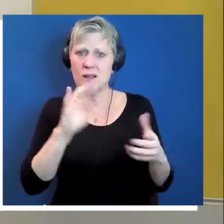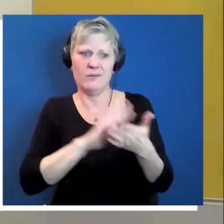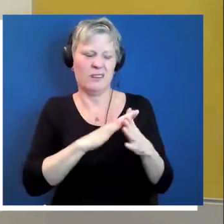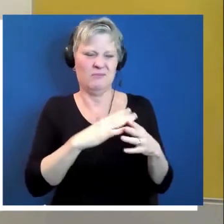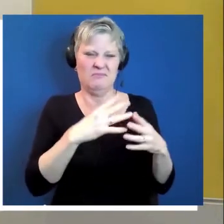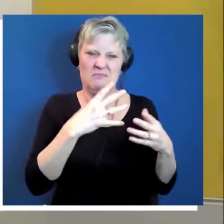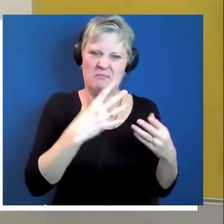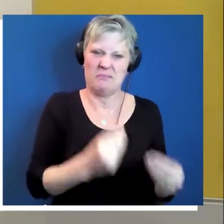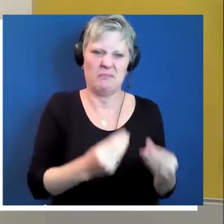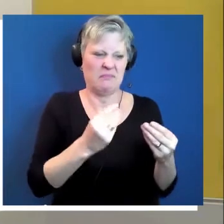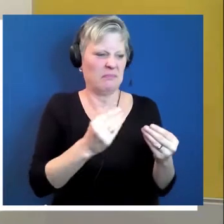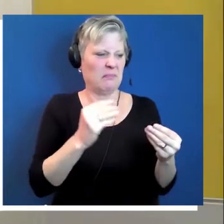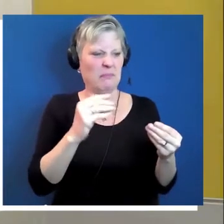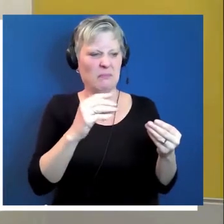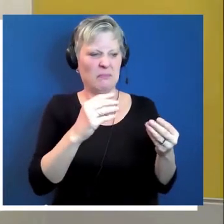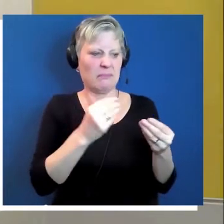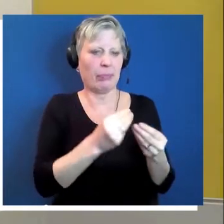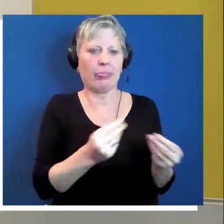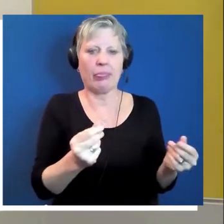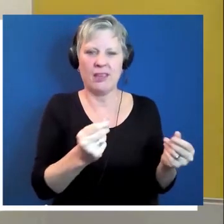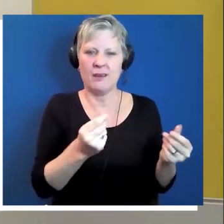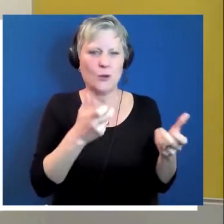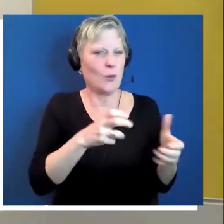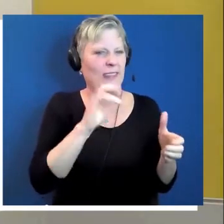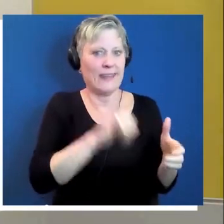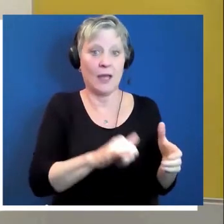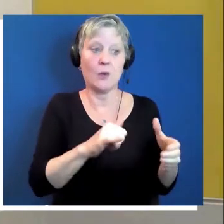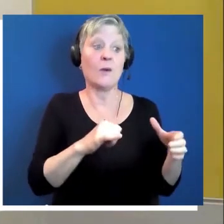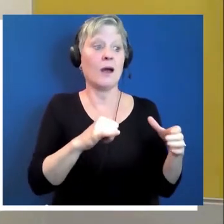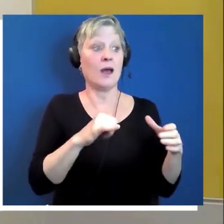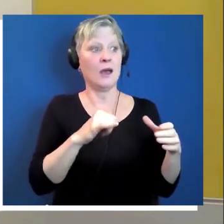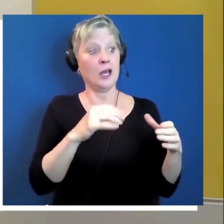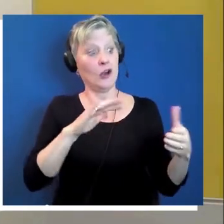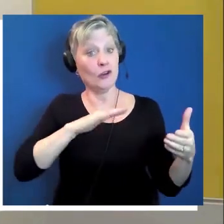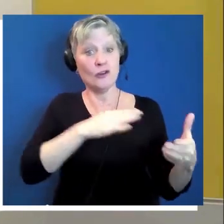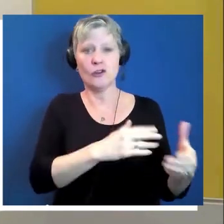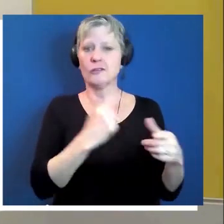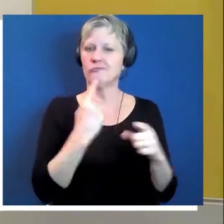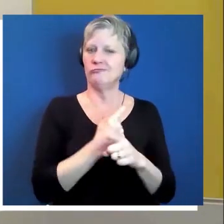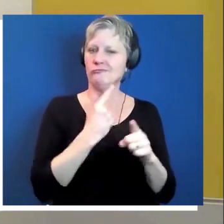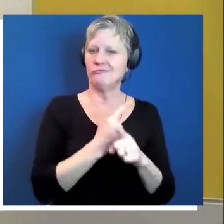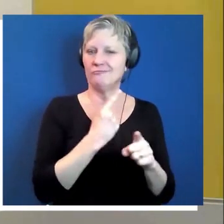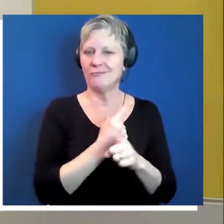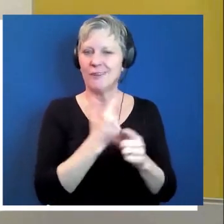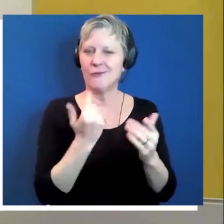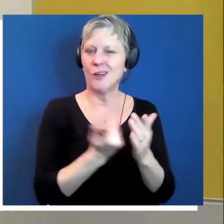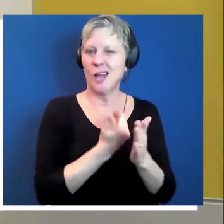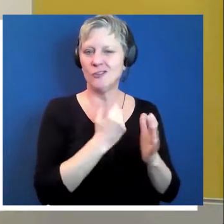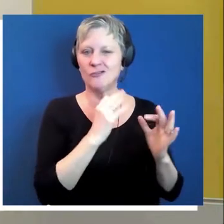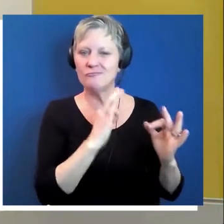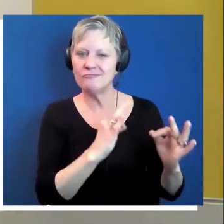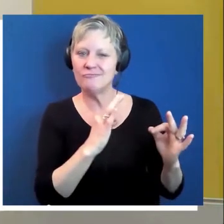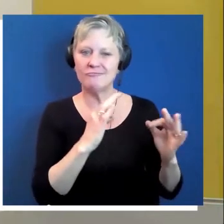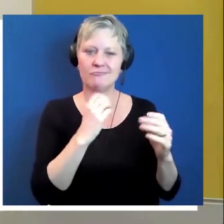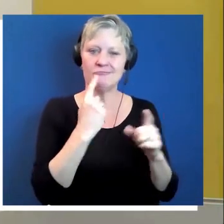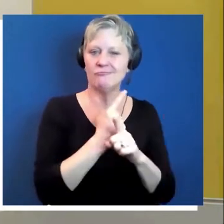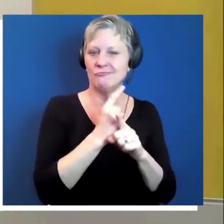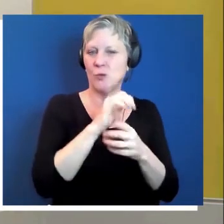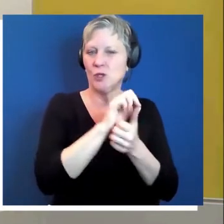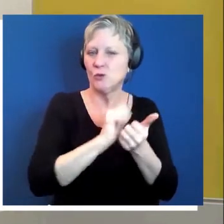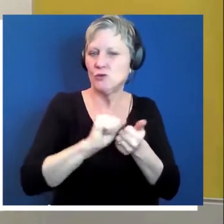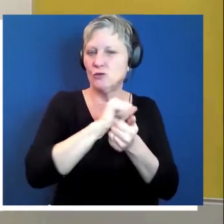mushy. You don't want it to be soft. You want it to be tender to the bite. All right, so I'm just going to go around, kind of cook that like that for a